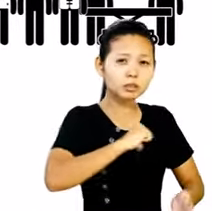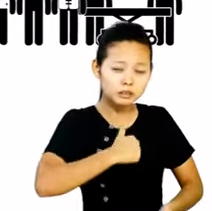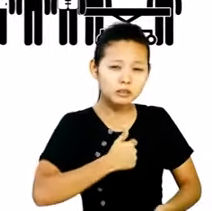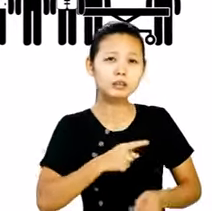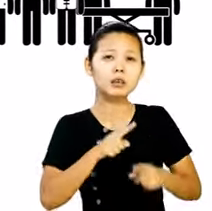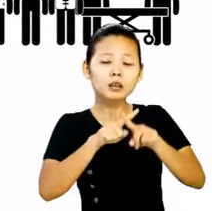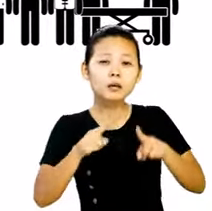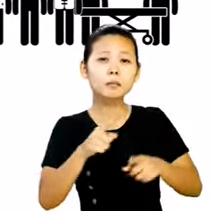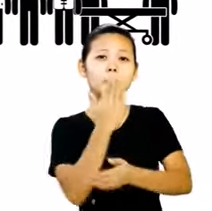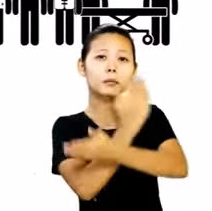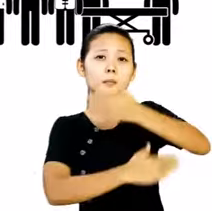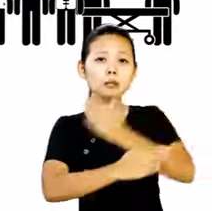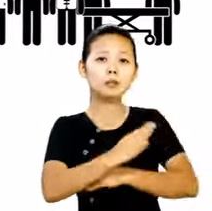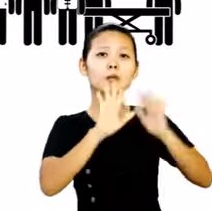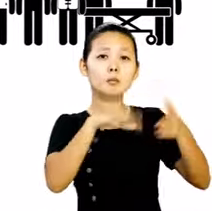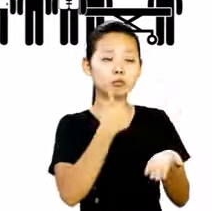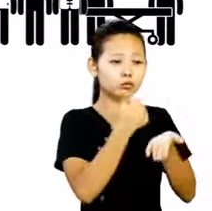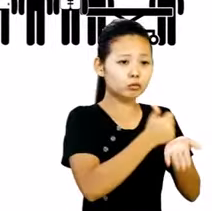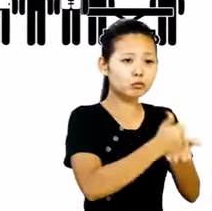or a rescue team.